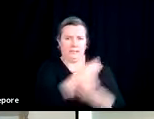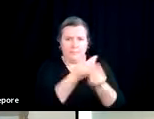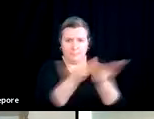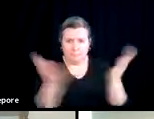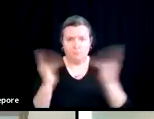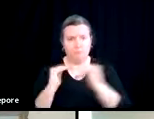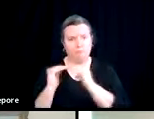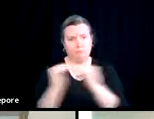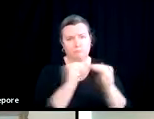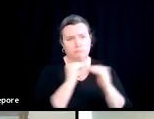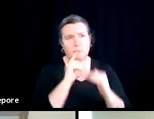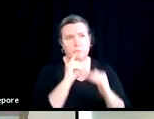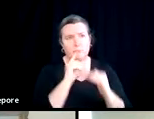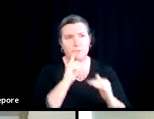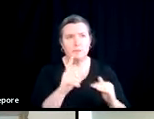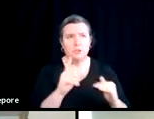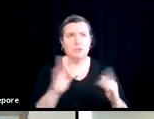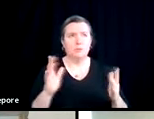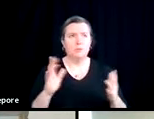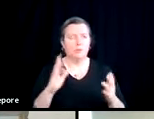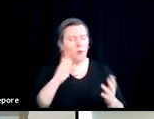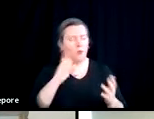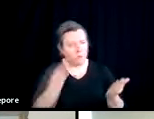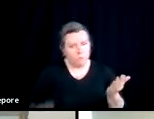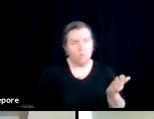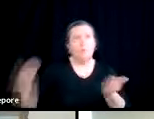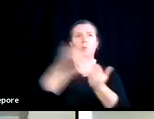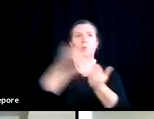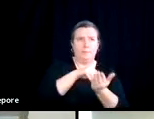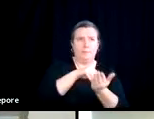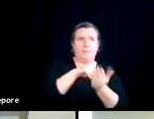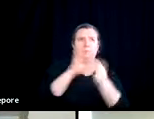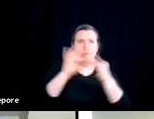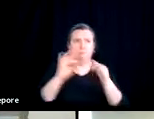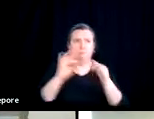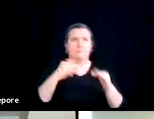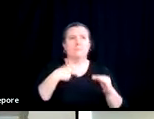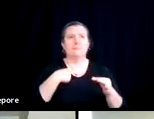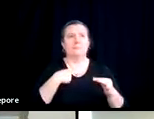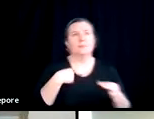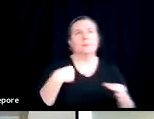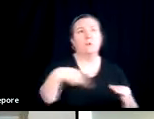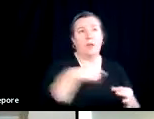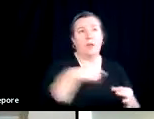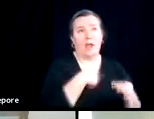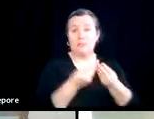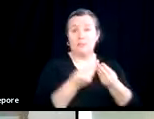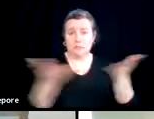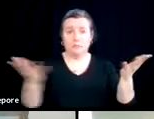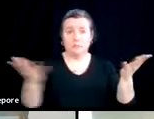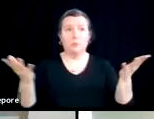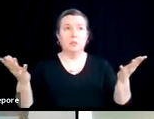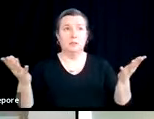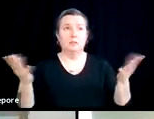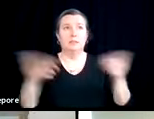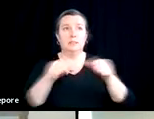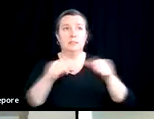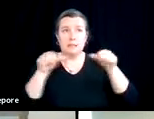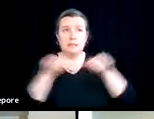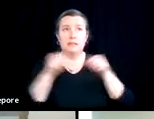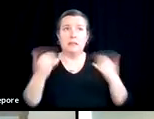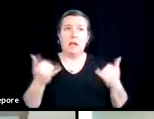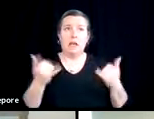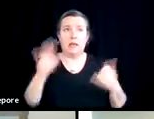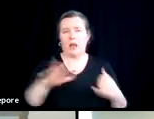now for a number of weeks. We've got distribution points that are now bearing down on 300 locations. That number is going to go